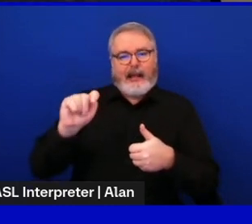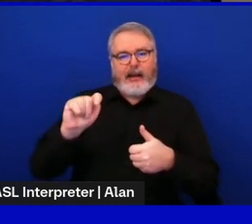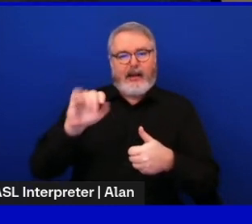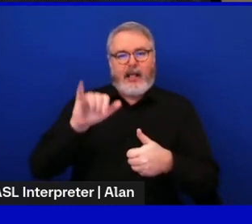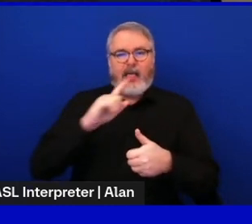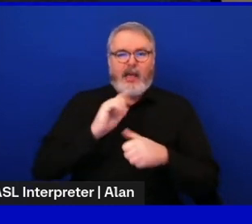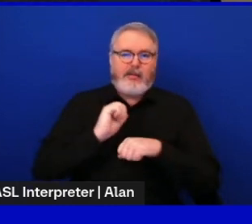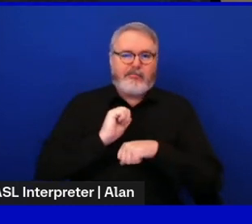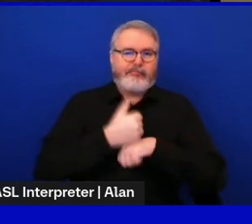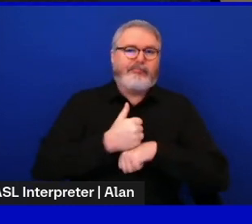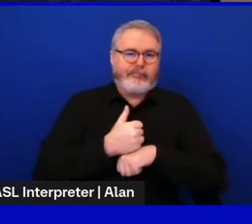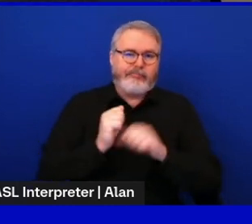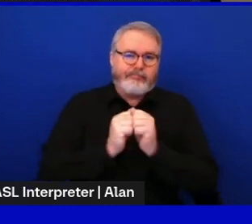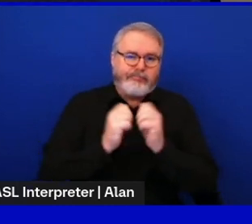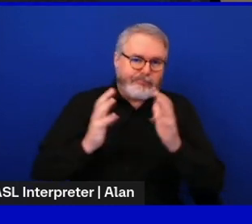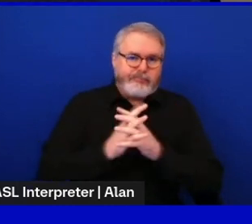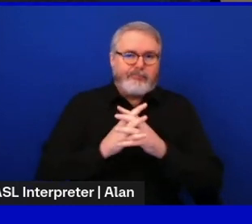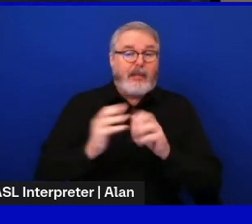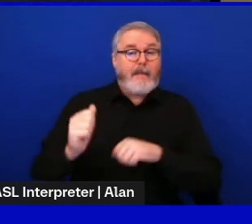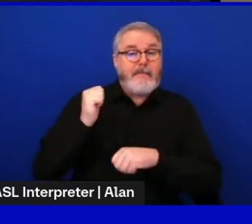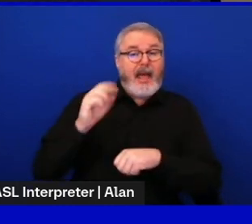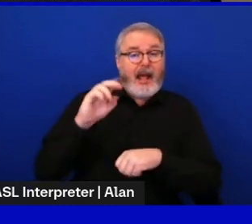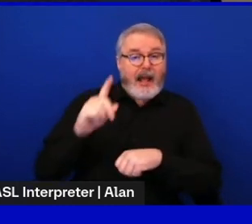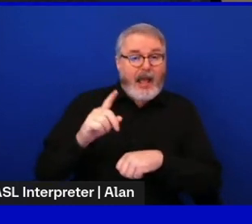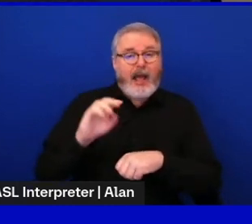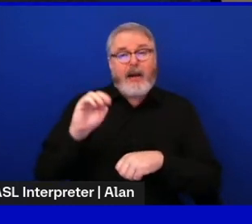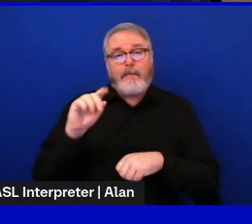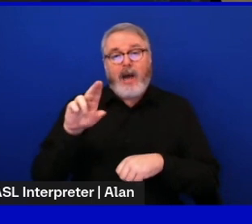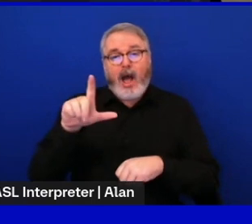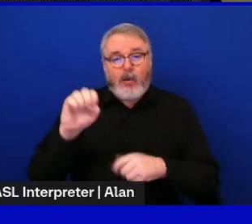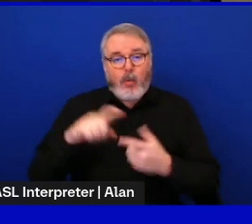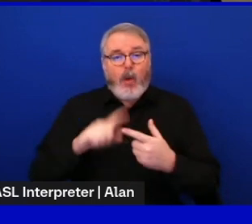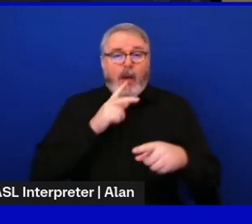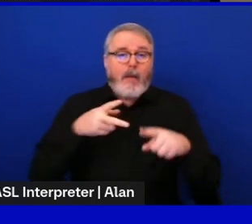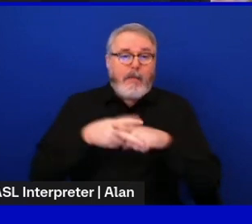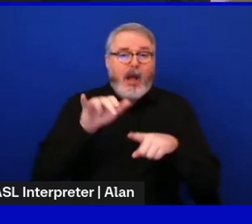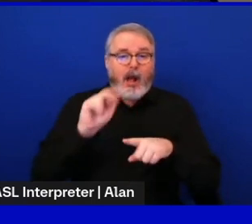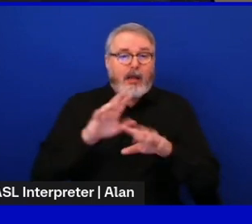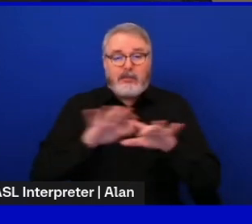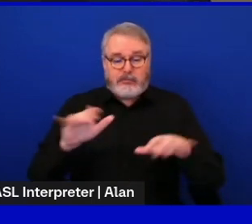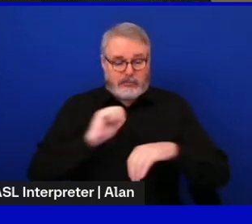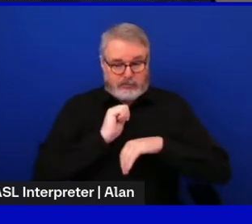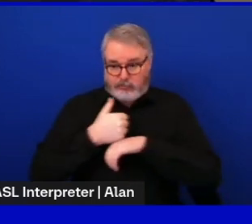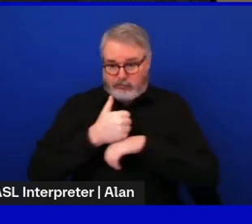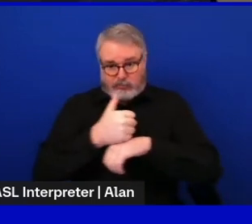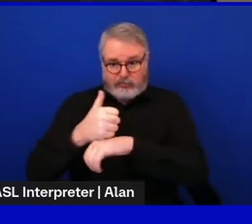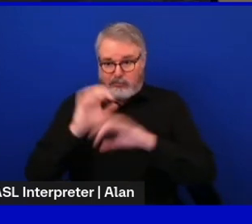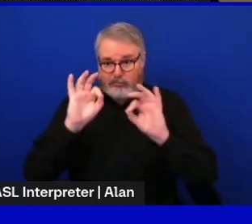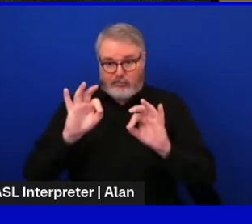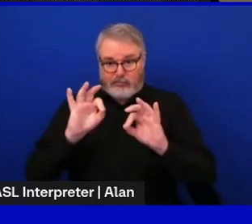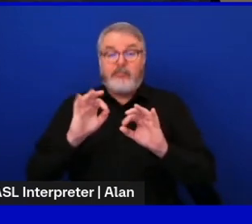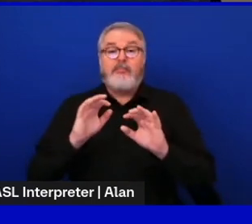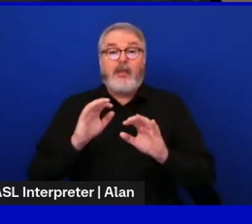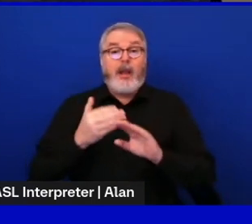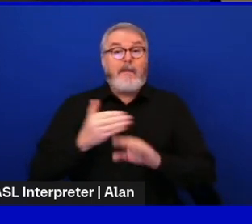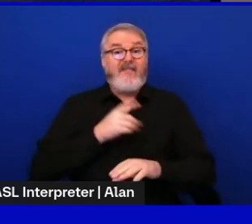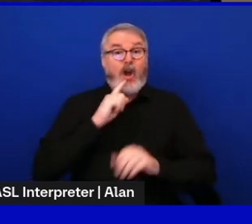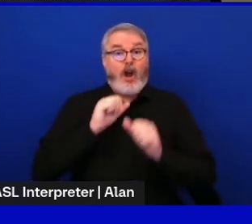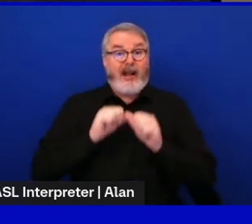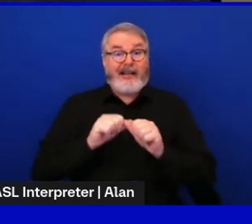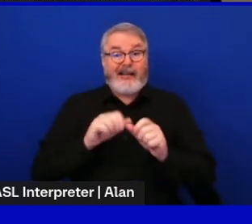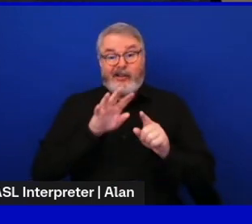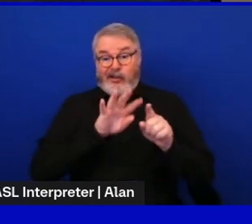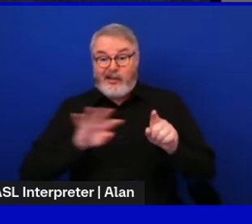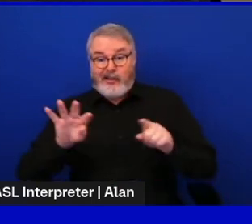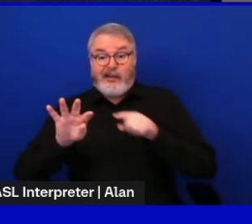backend modules, plugins, and kind of puts everything in place. And then before you can actually continue, the init kind of